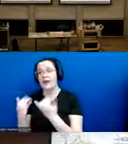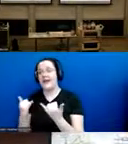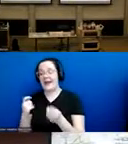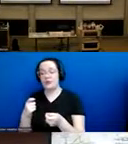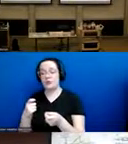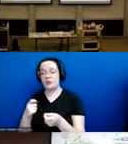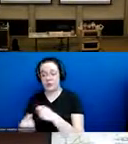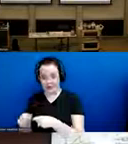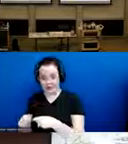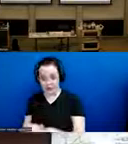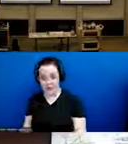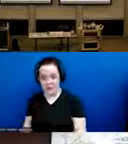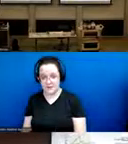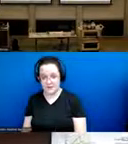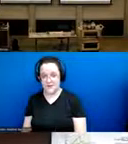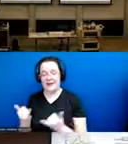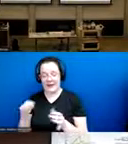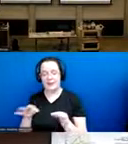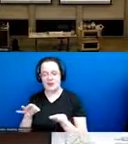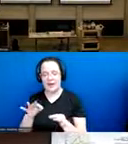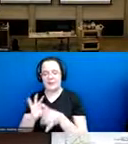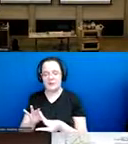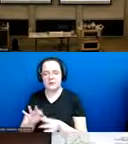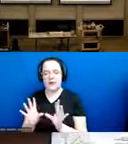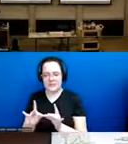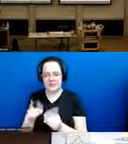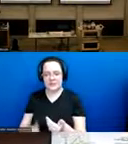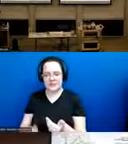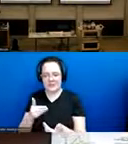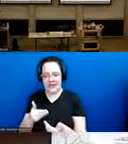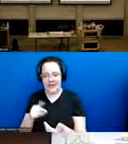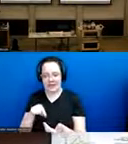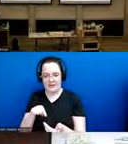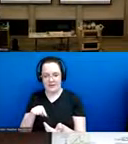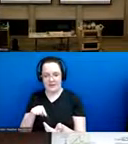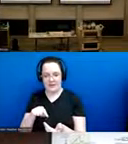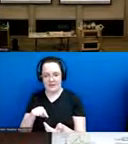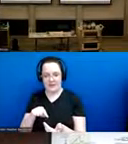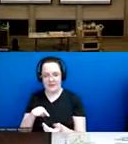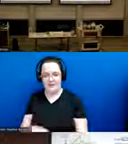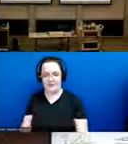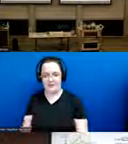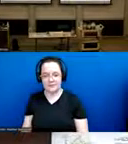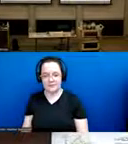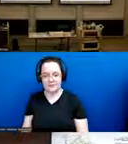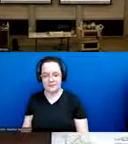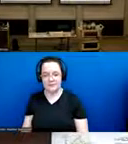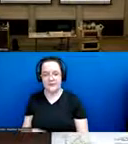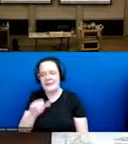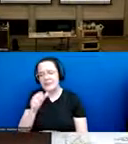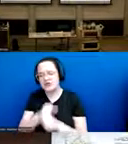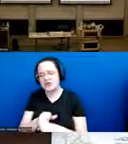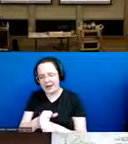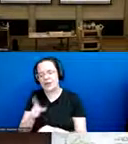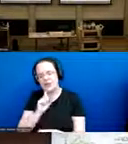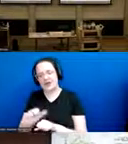are describing them in terms of an entangled state that was not created. You are actually trying to measure it, right?